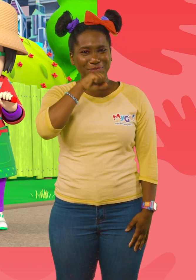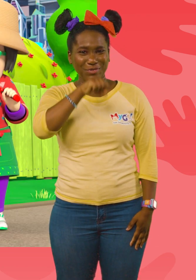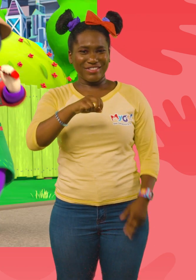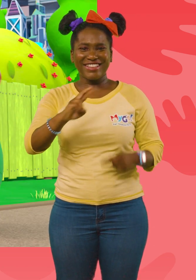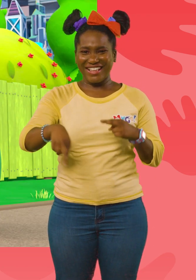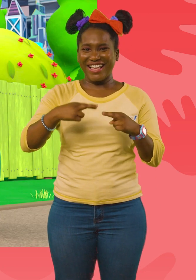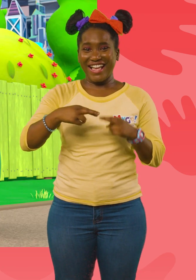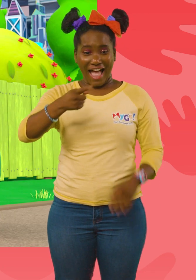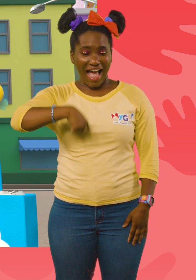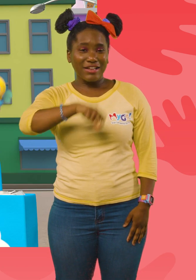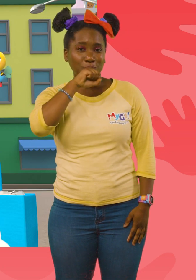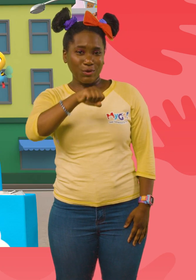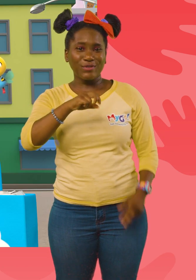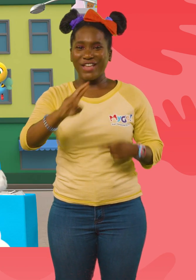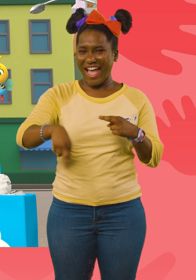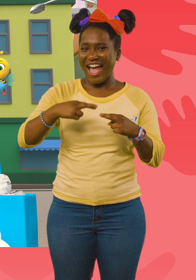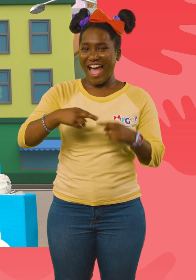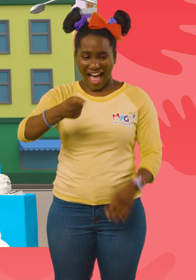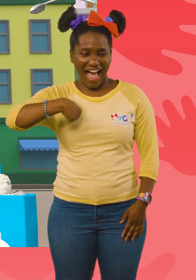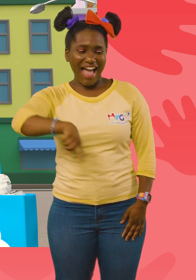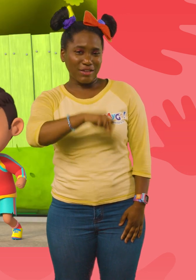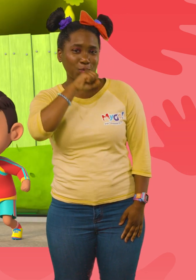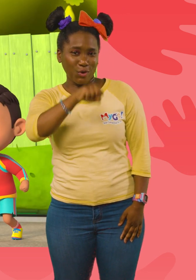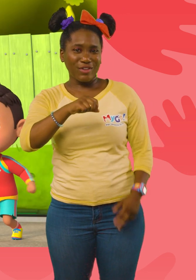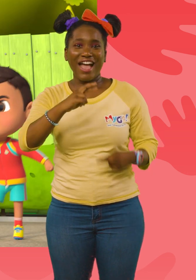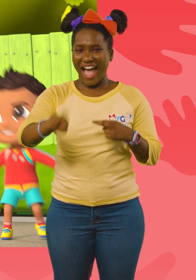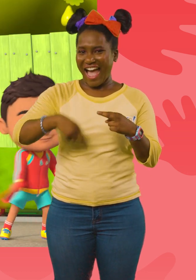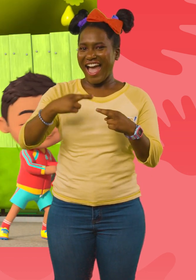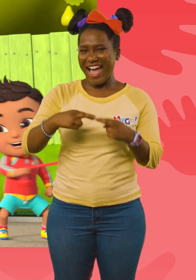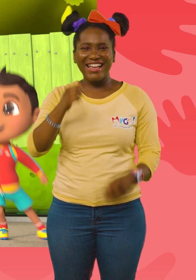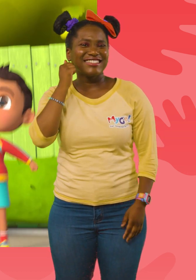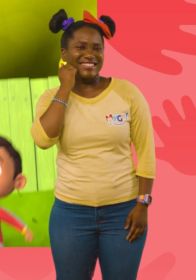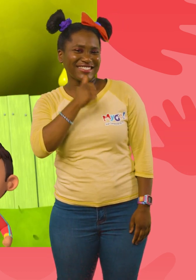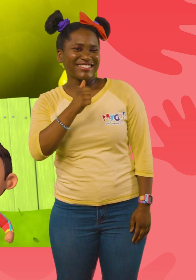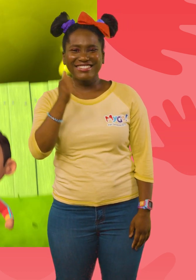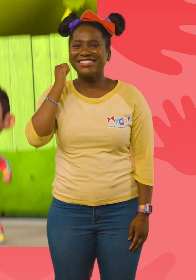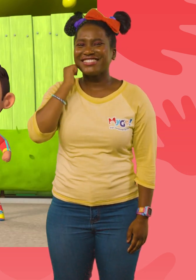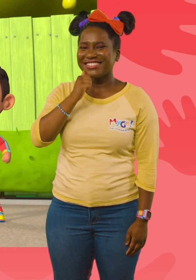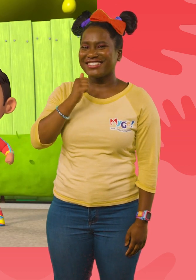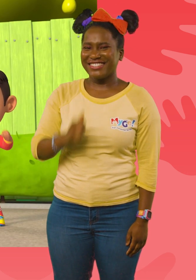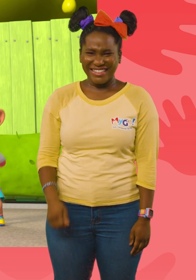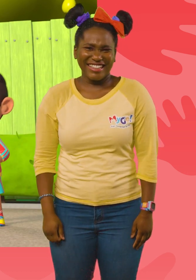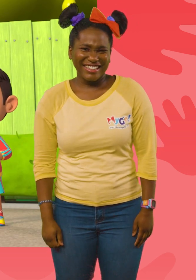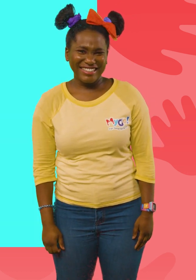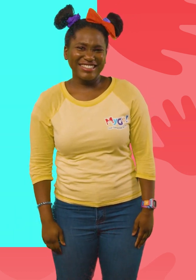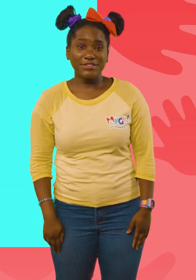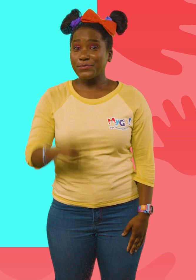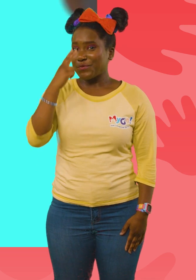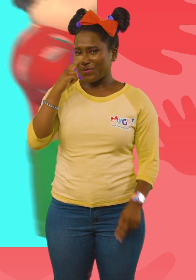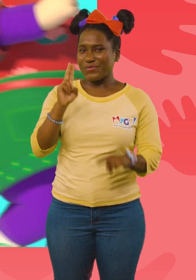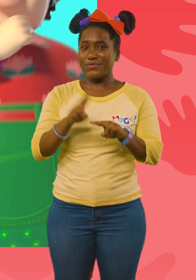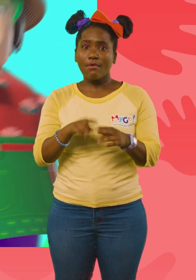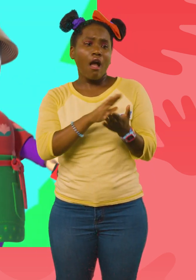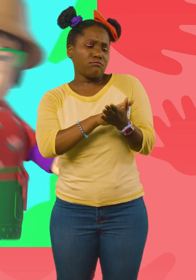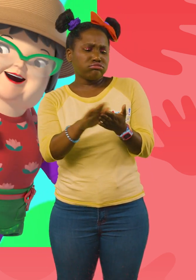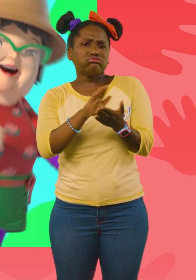We love to recycle, we love to recycle, we love to recycle every day. It's fun